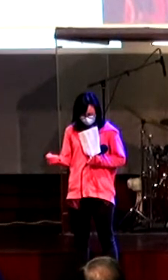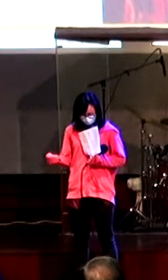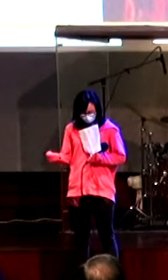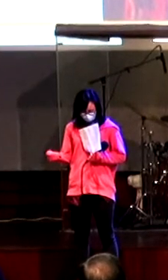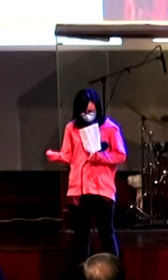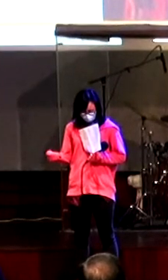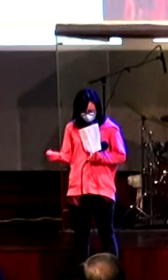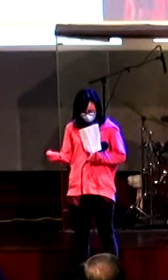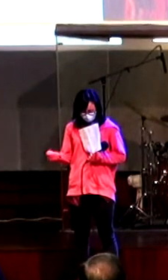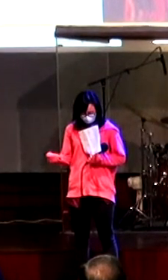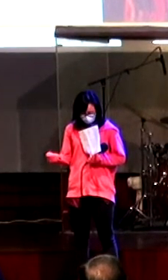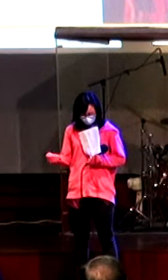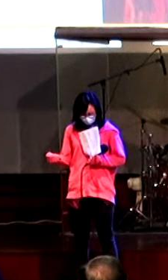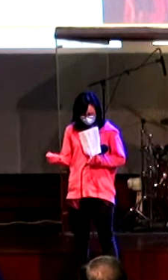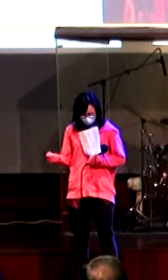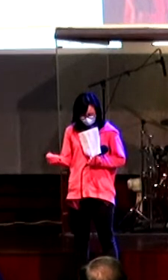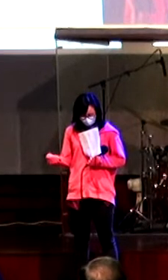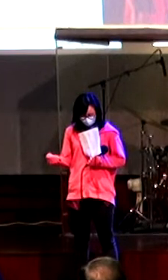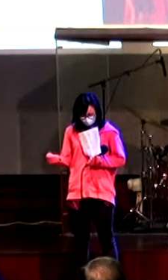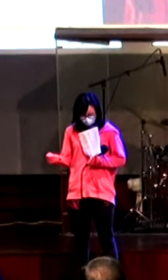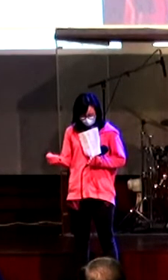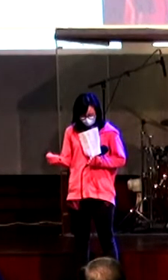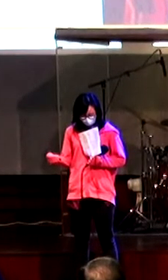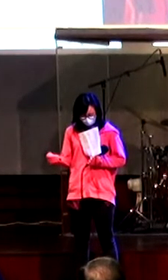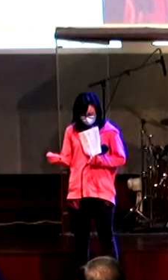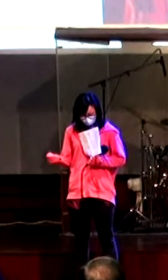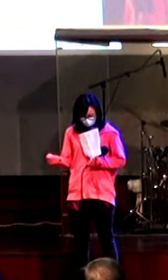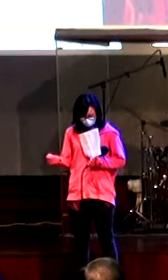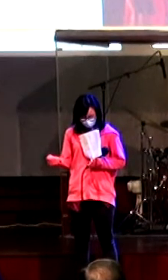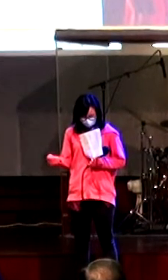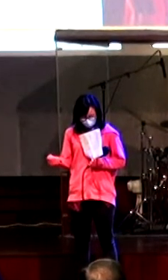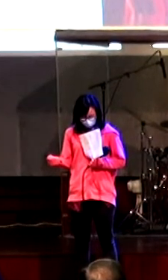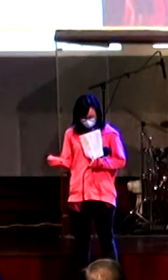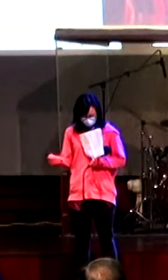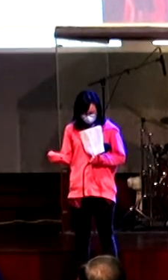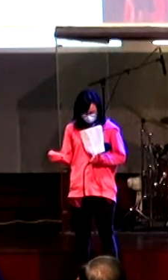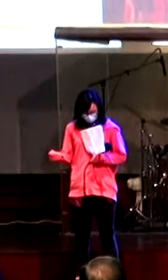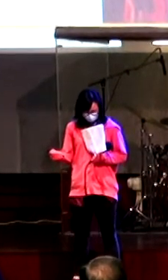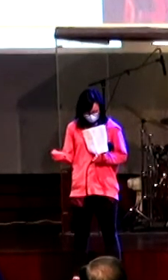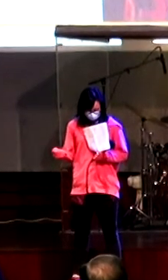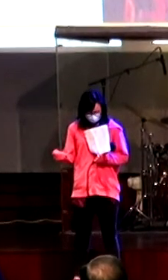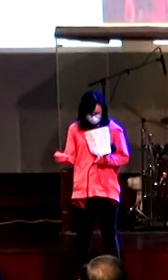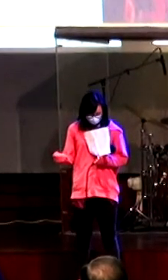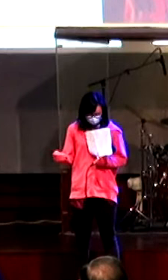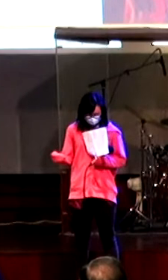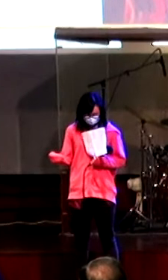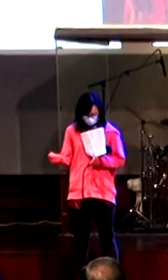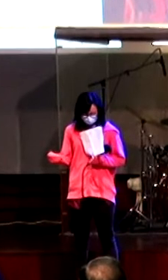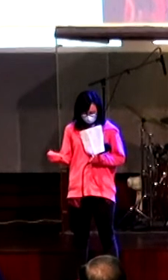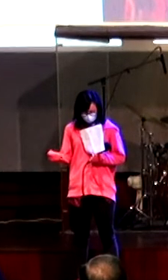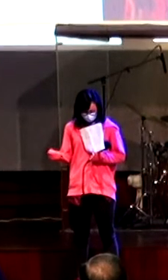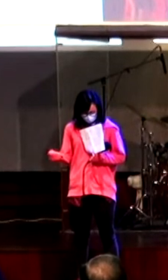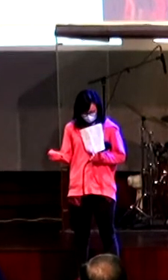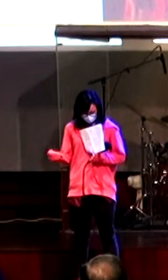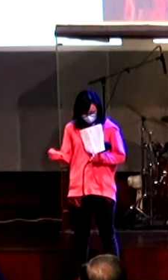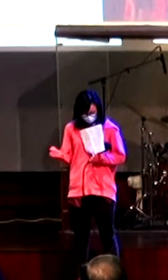at work in Your church, in each one of us. We want to just commit ourselves to You